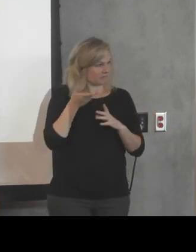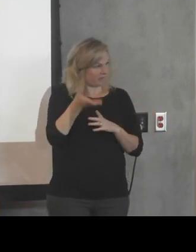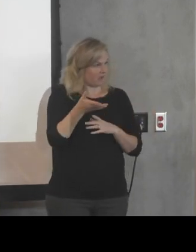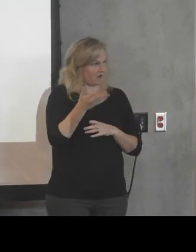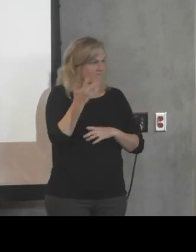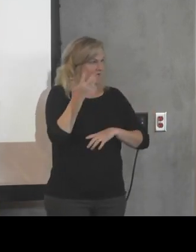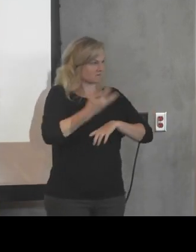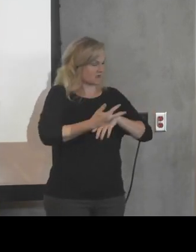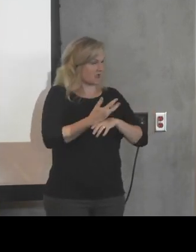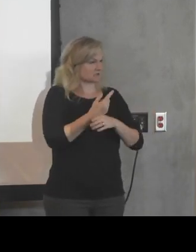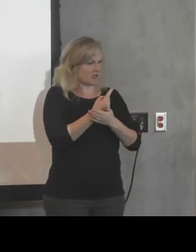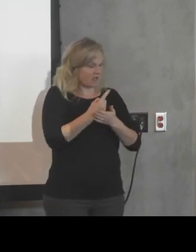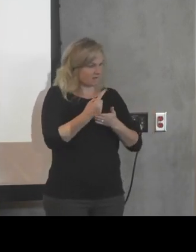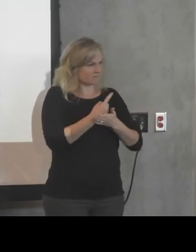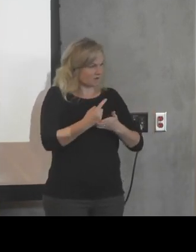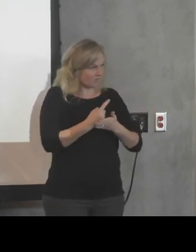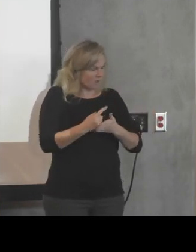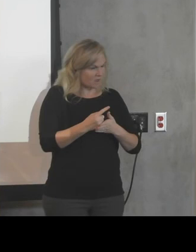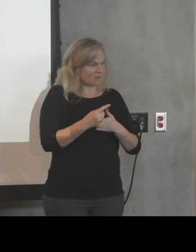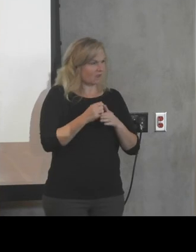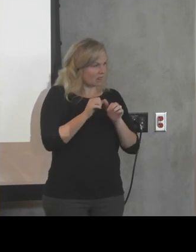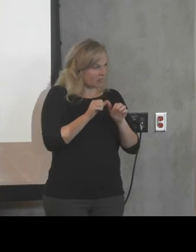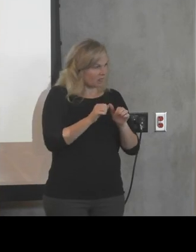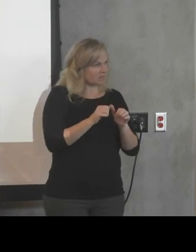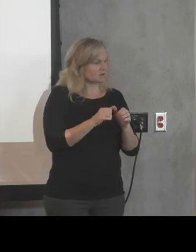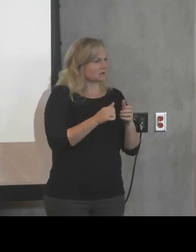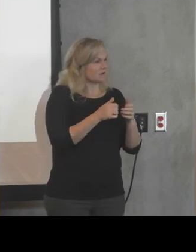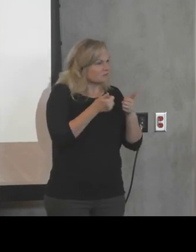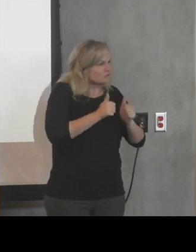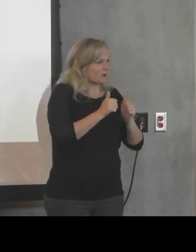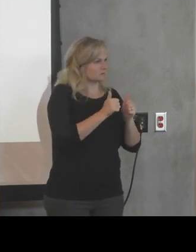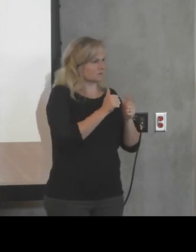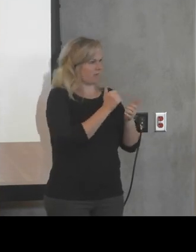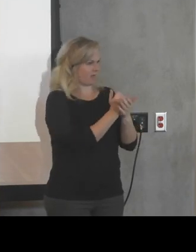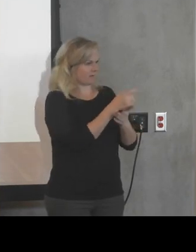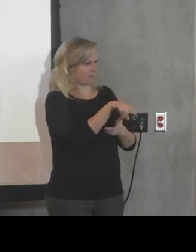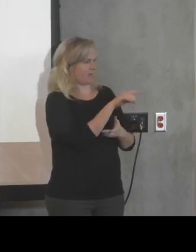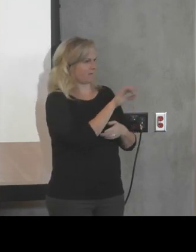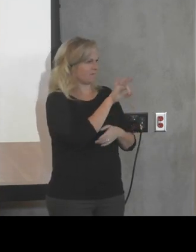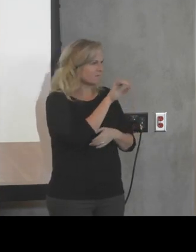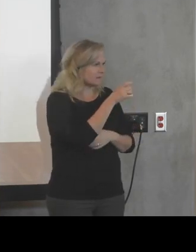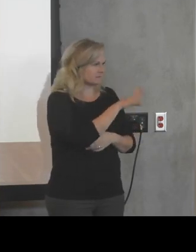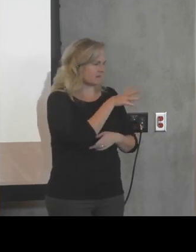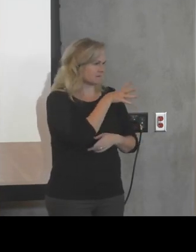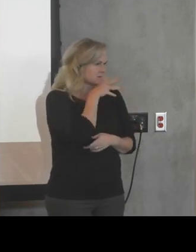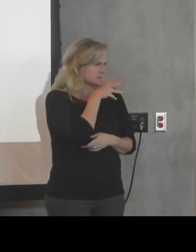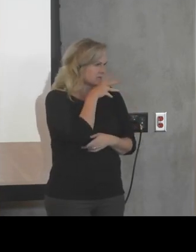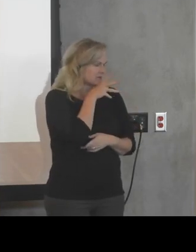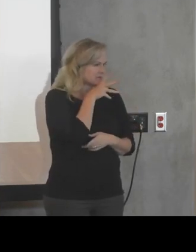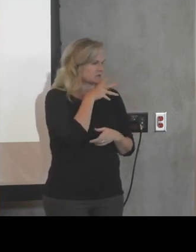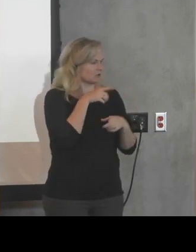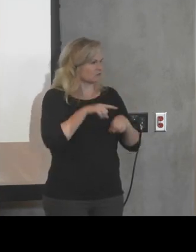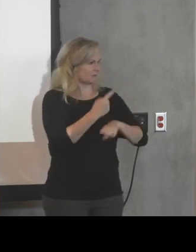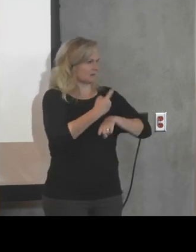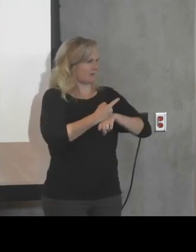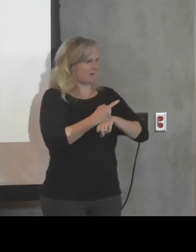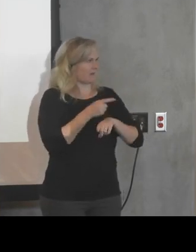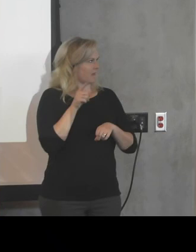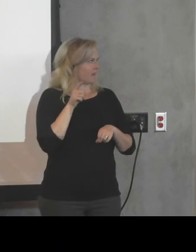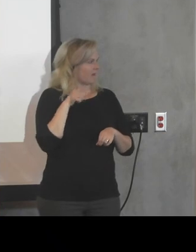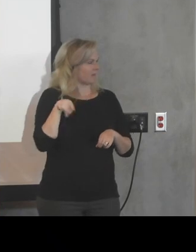she's correcting them constantly at circle time and throughout the day, these kids make